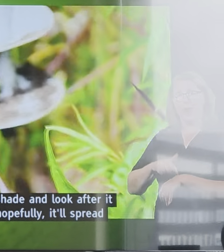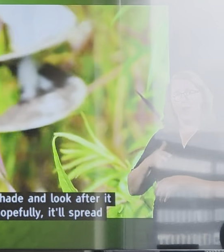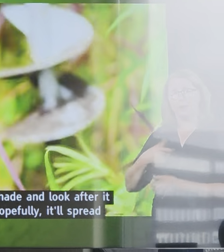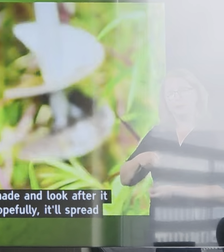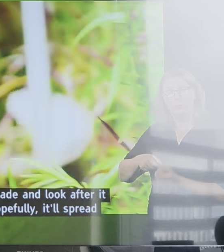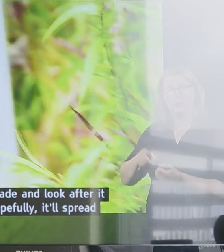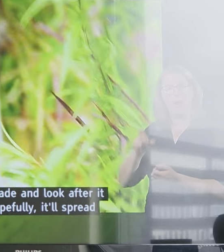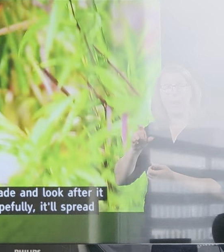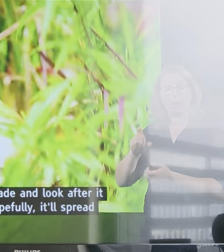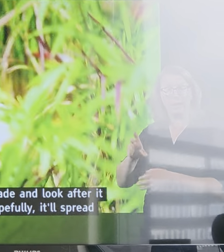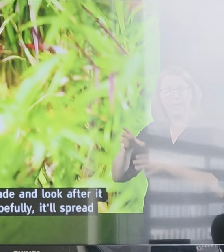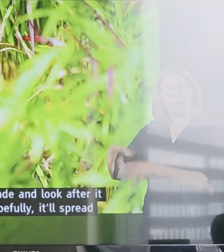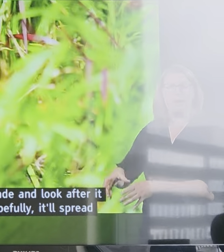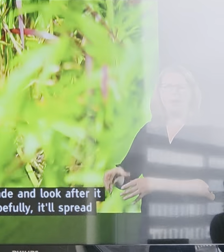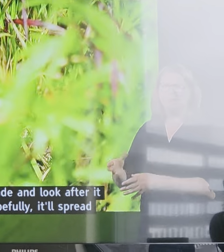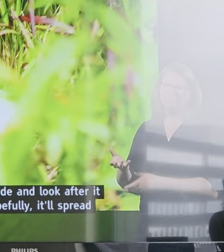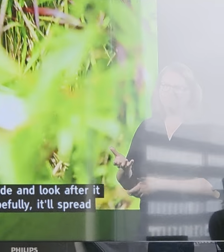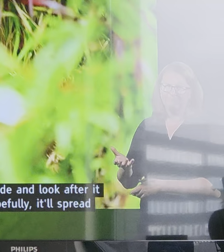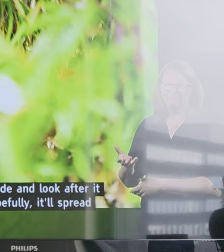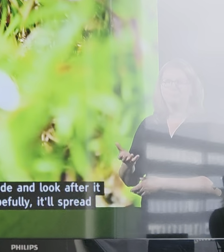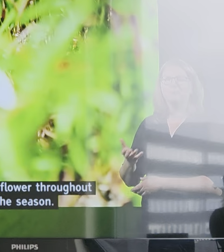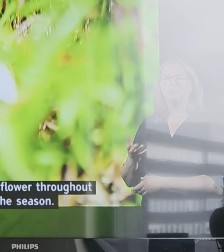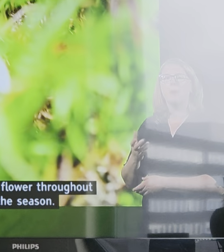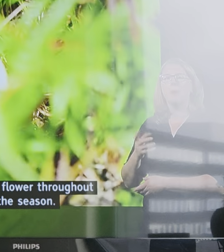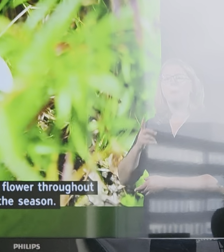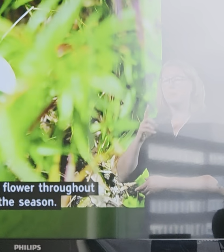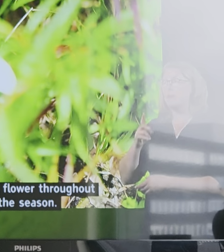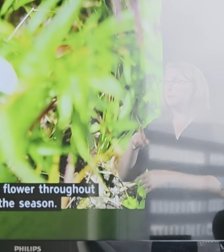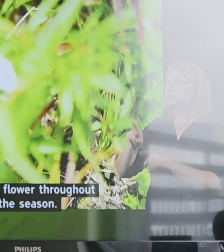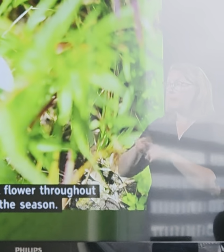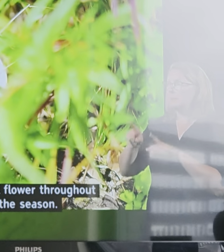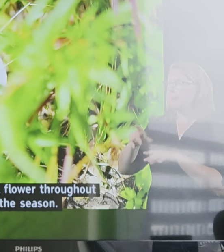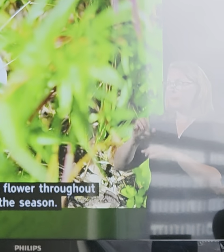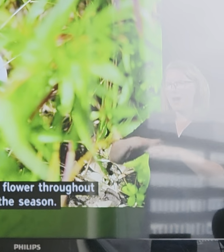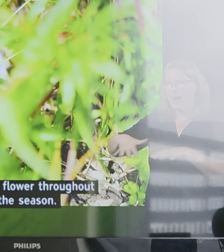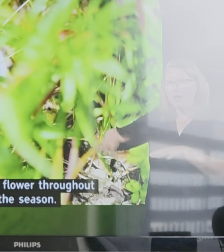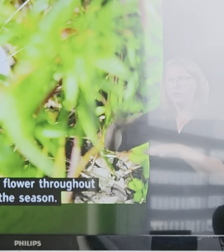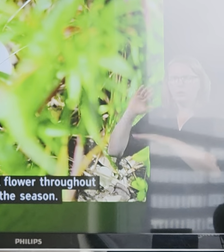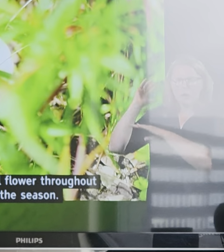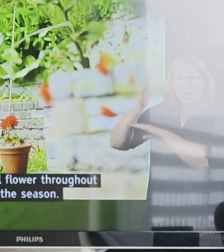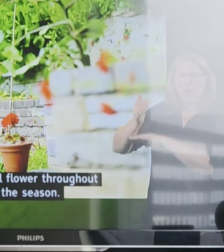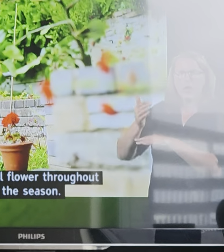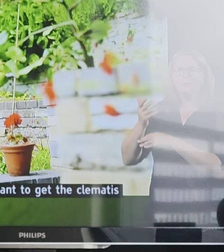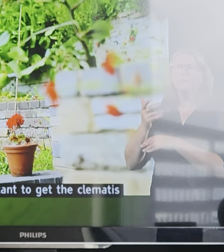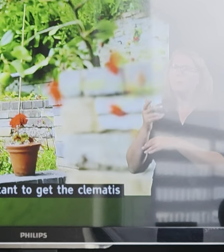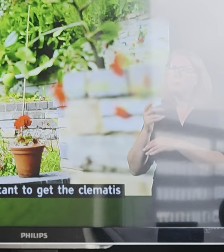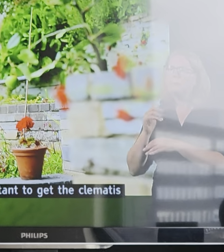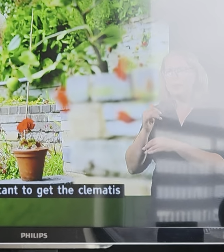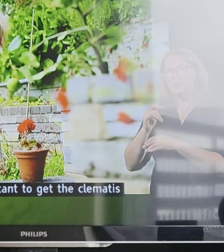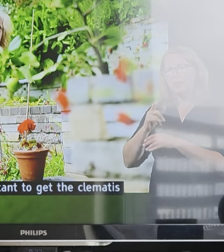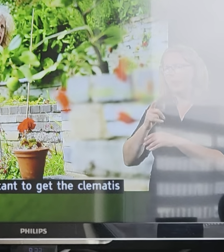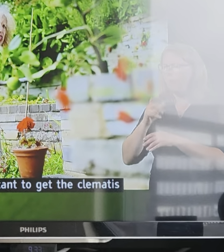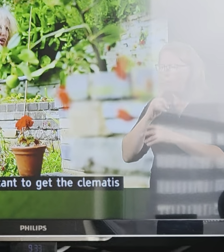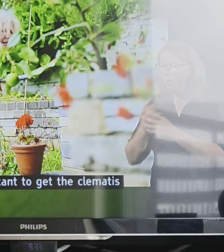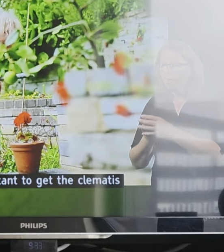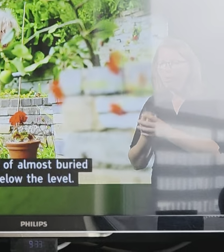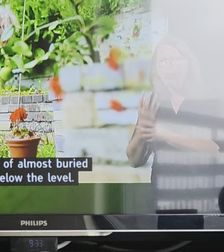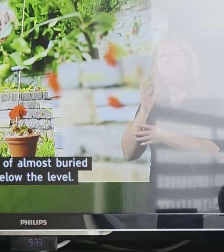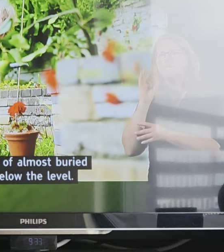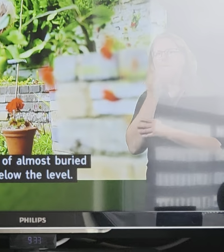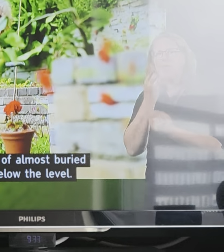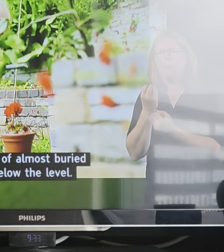shade and look after it, and hopefully it'll spread and it'll flower throughout the season. It's important to